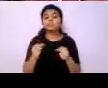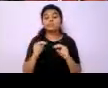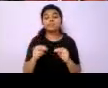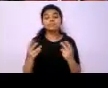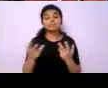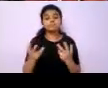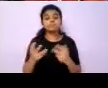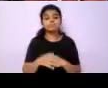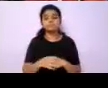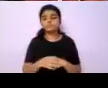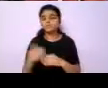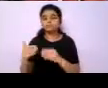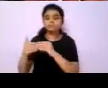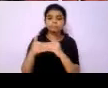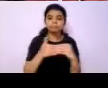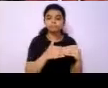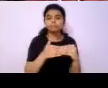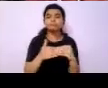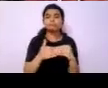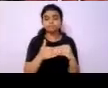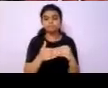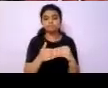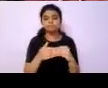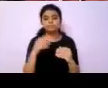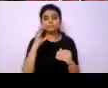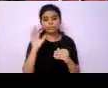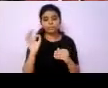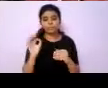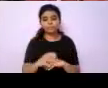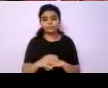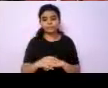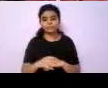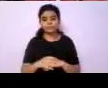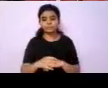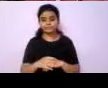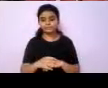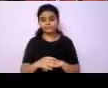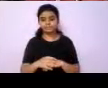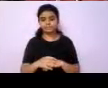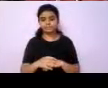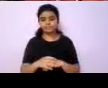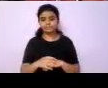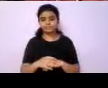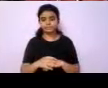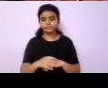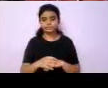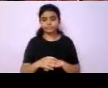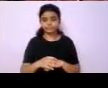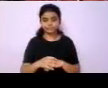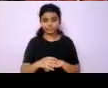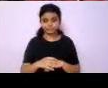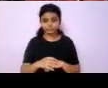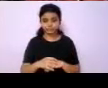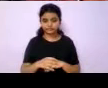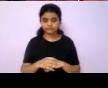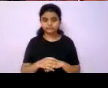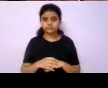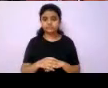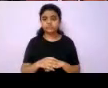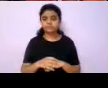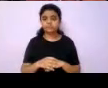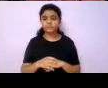as our guiding virtue. And such an ethic, I think, is an ethics of care.